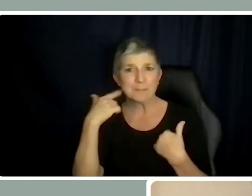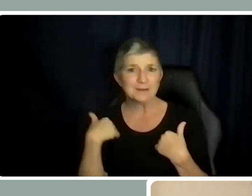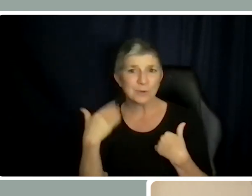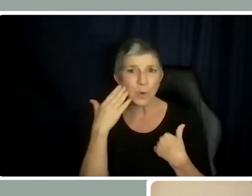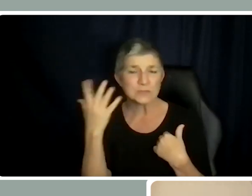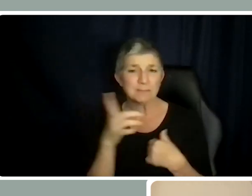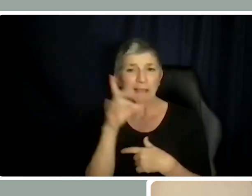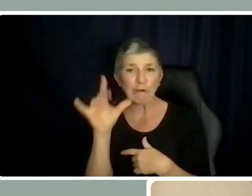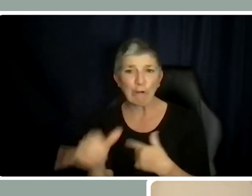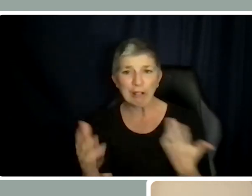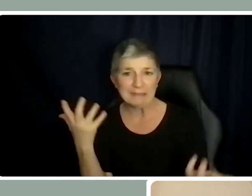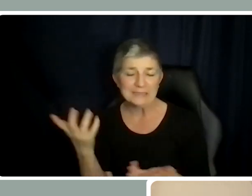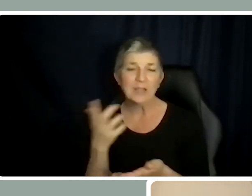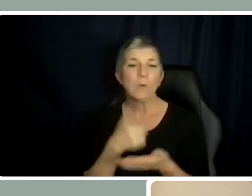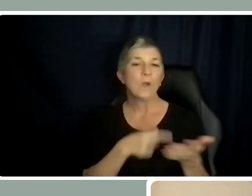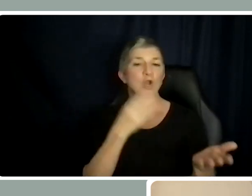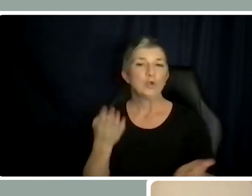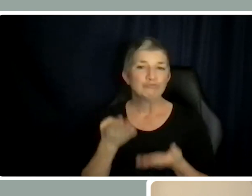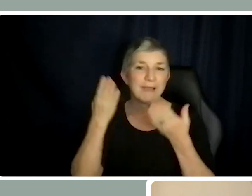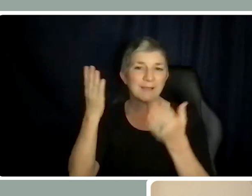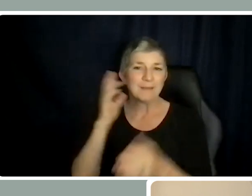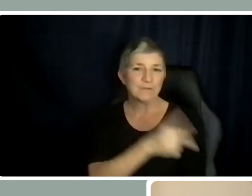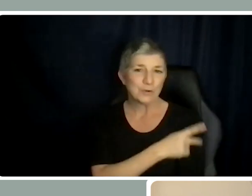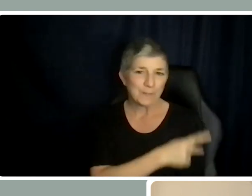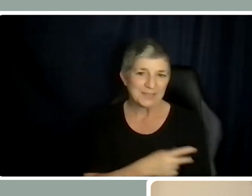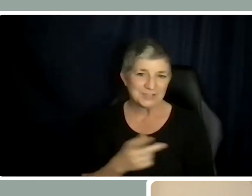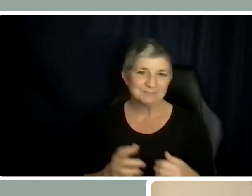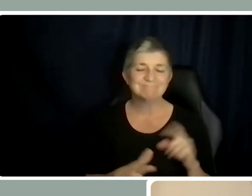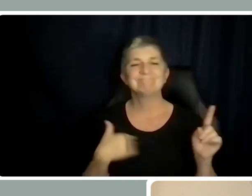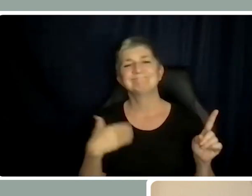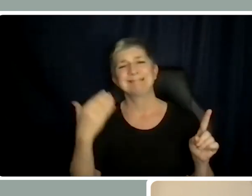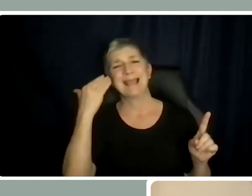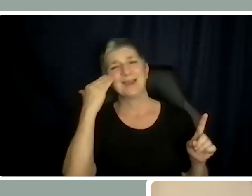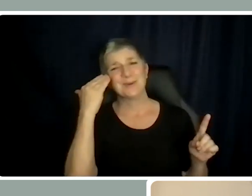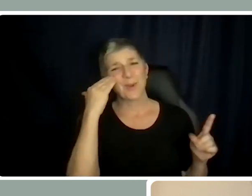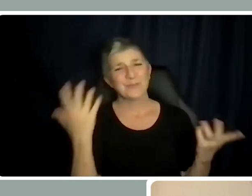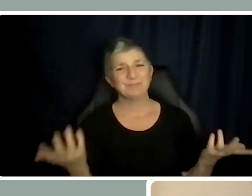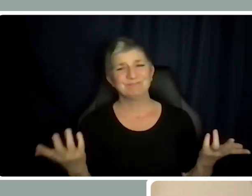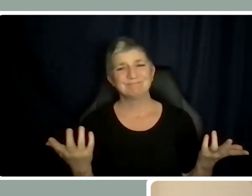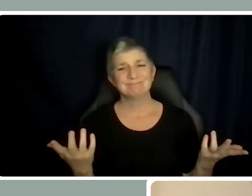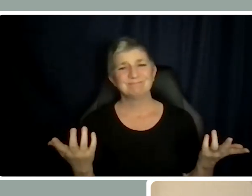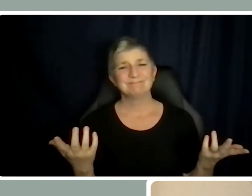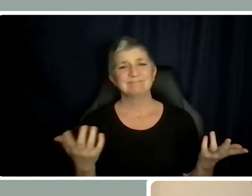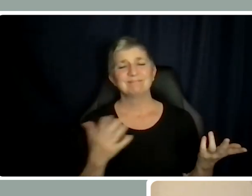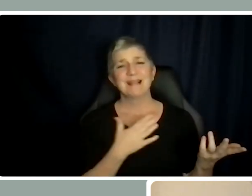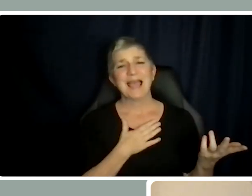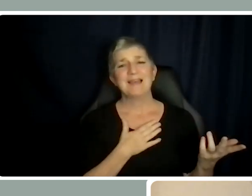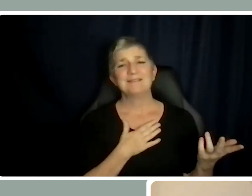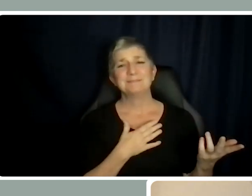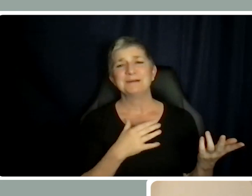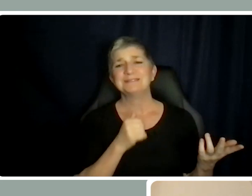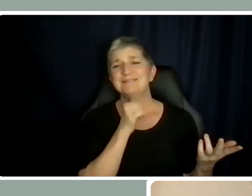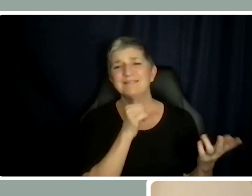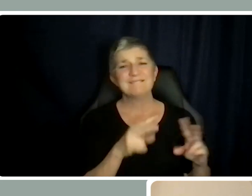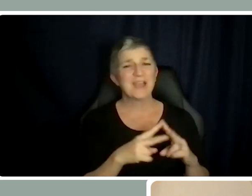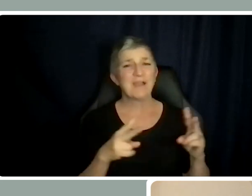something early? So what do you recommend with your patients? I know. And, I have nothing but the most frustrating,